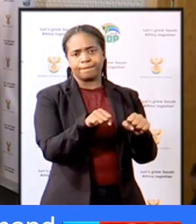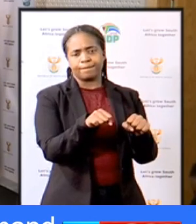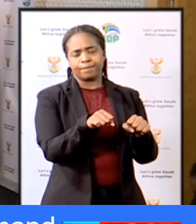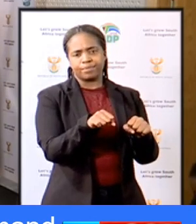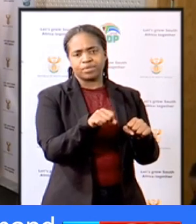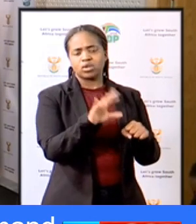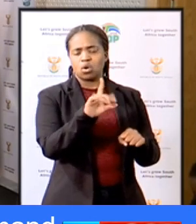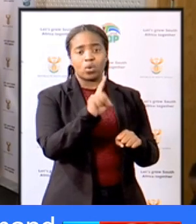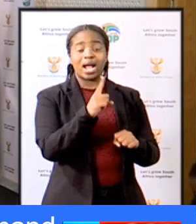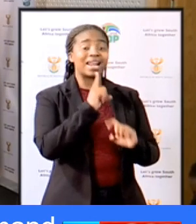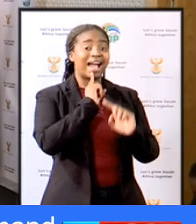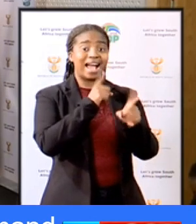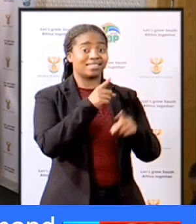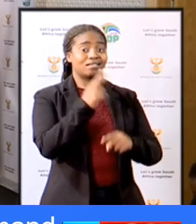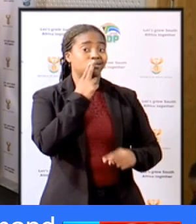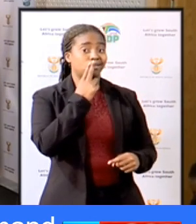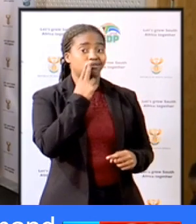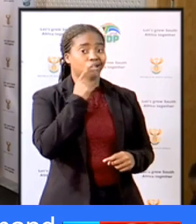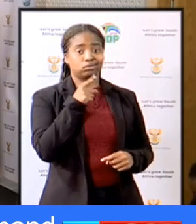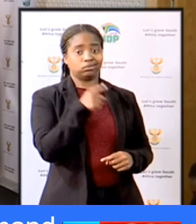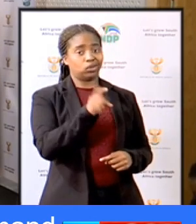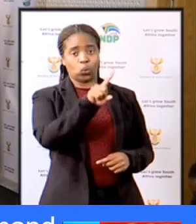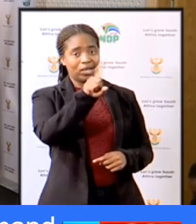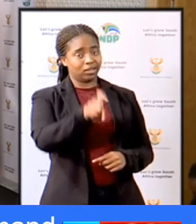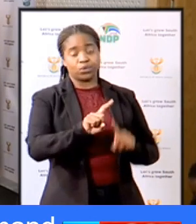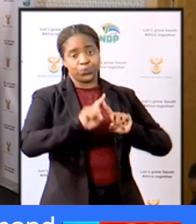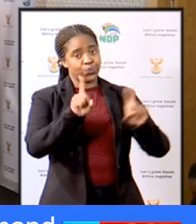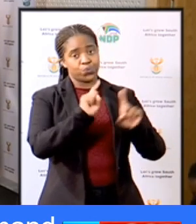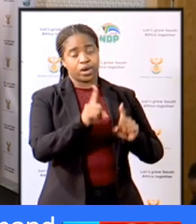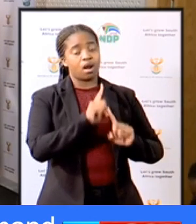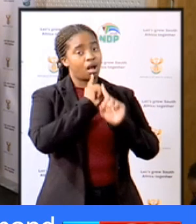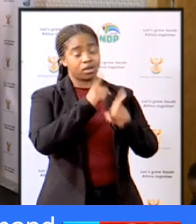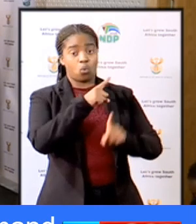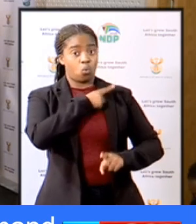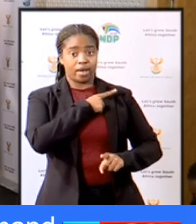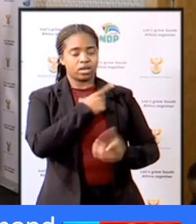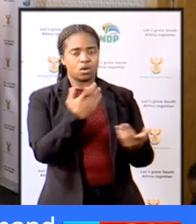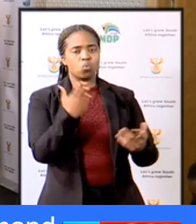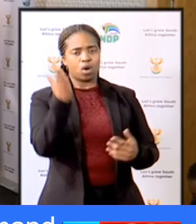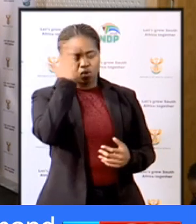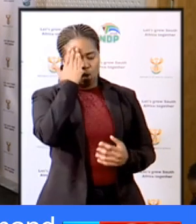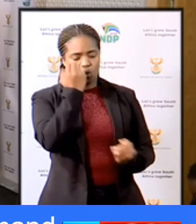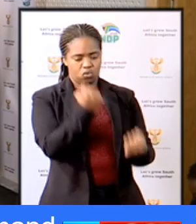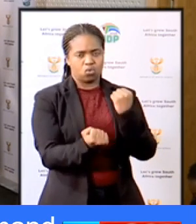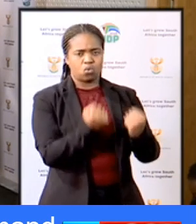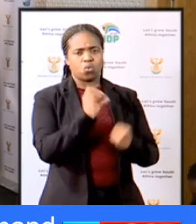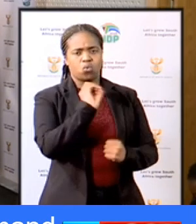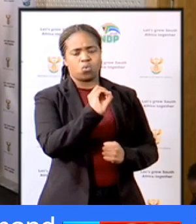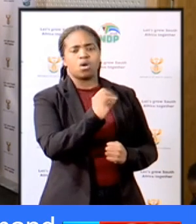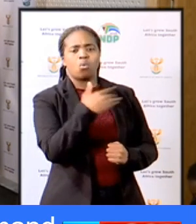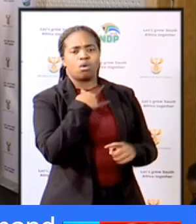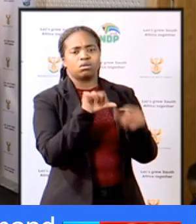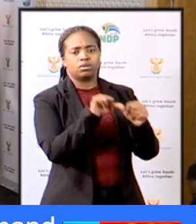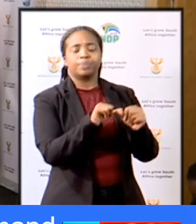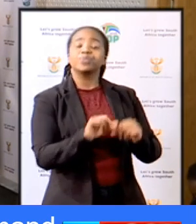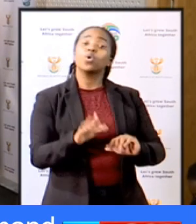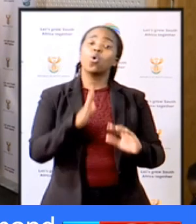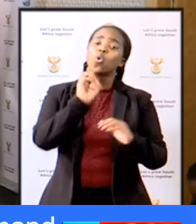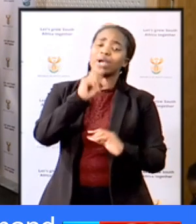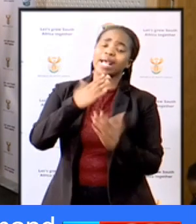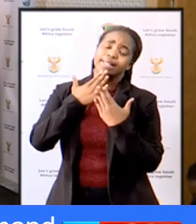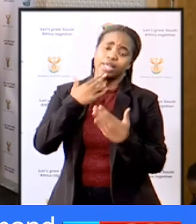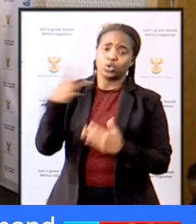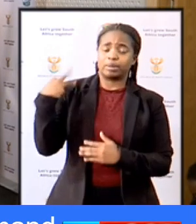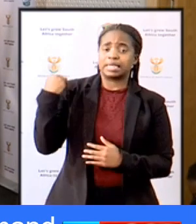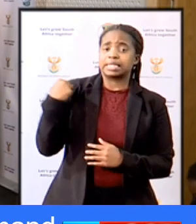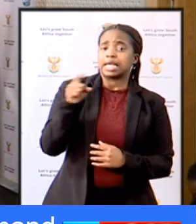Thank you very much. So we are not going to answer to that question, because from our understanding, it is sub judice. All right, thank you, Minister. In that